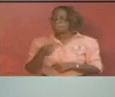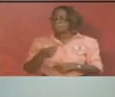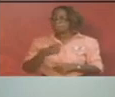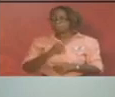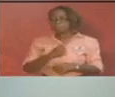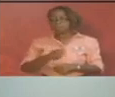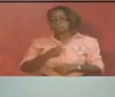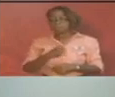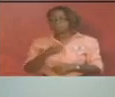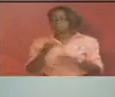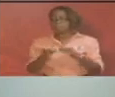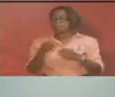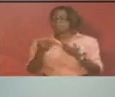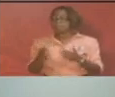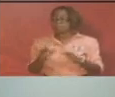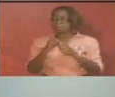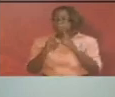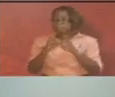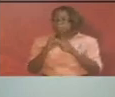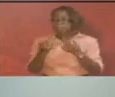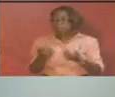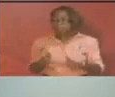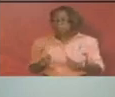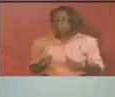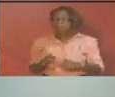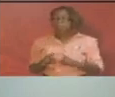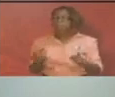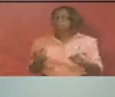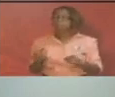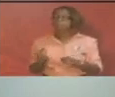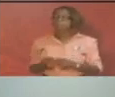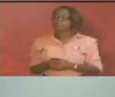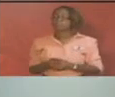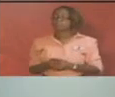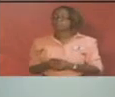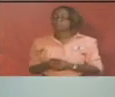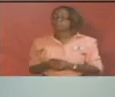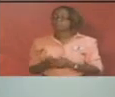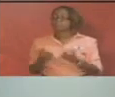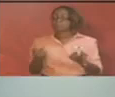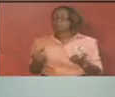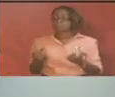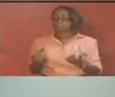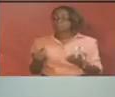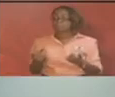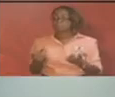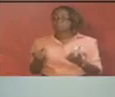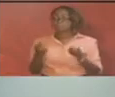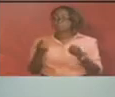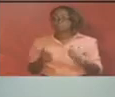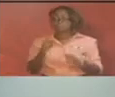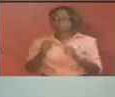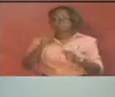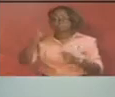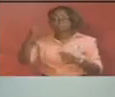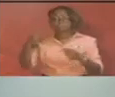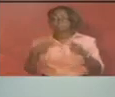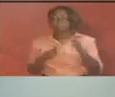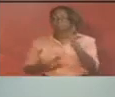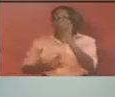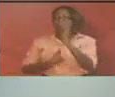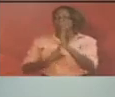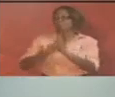end. You did mention the upsurge that's happening right now. Is this upsurge